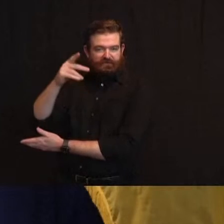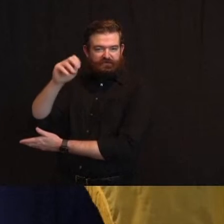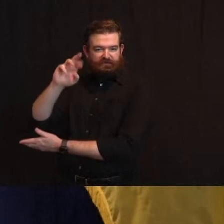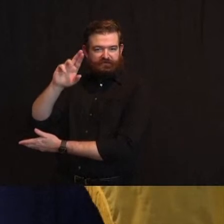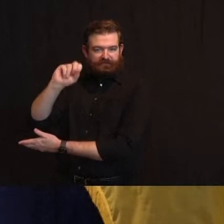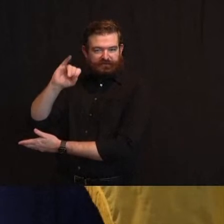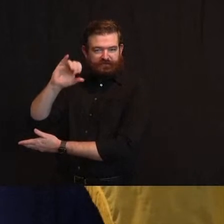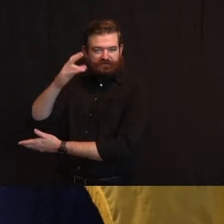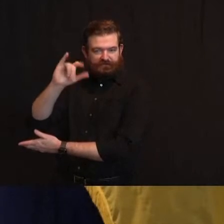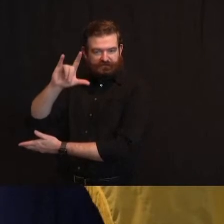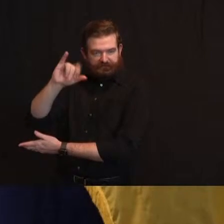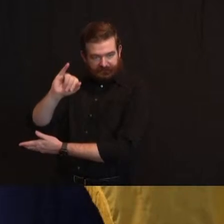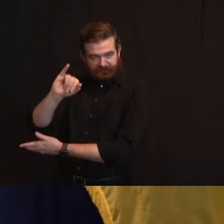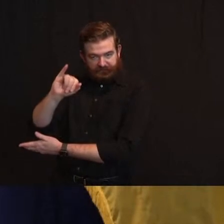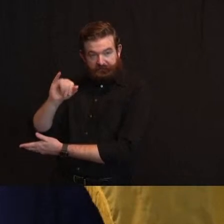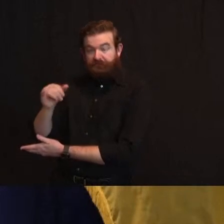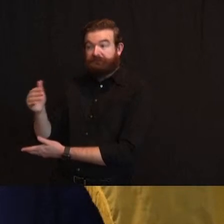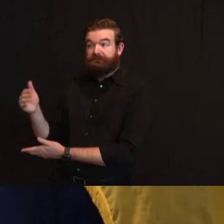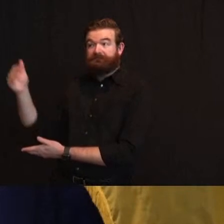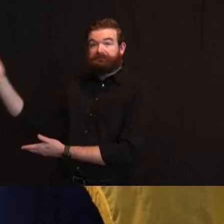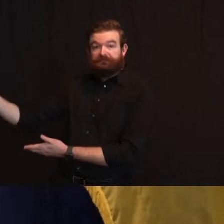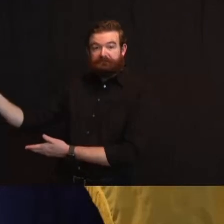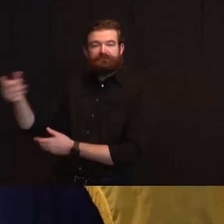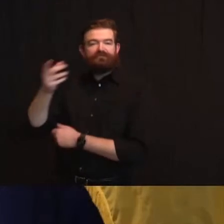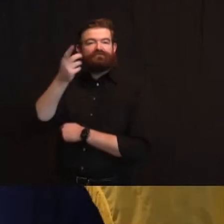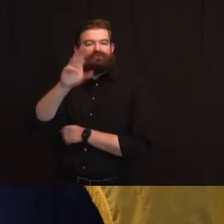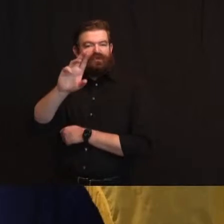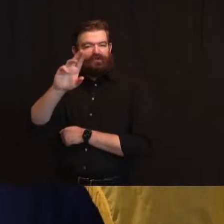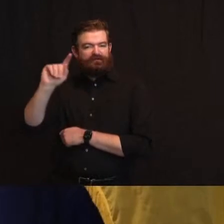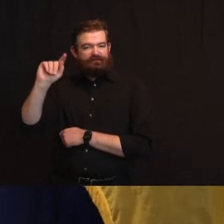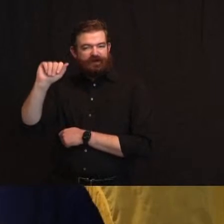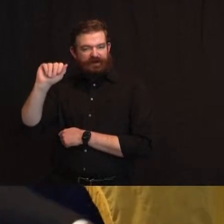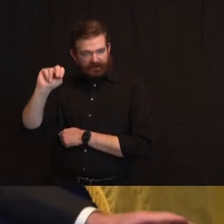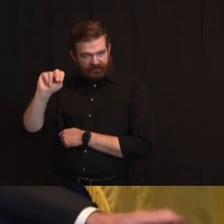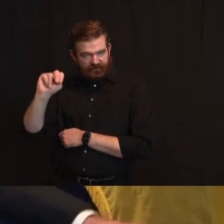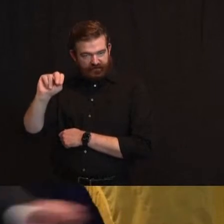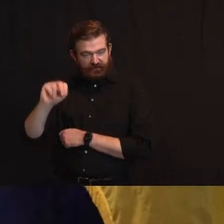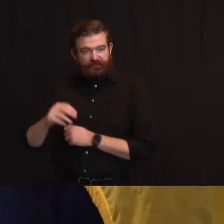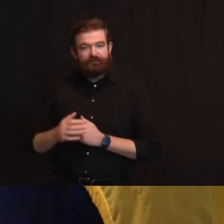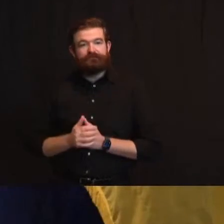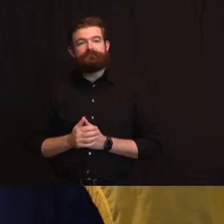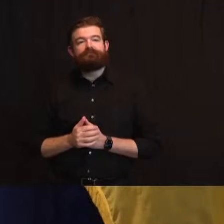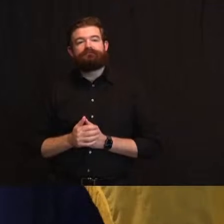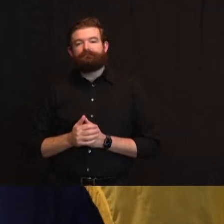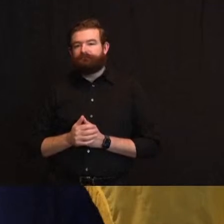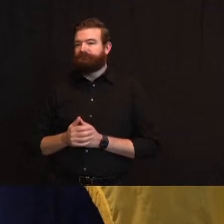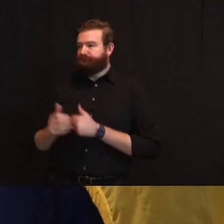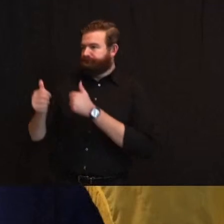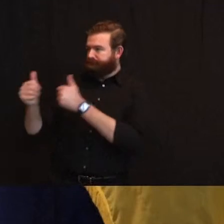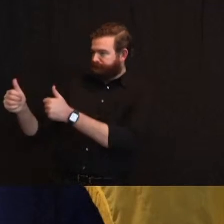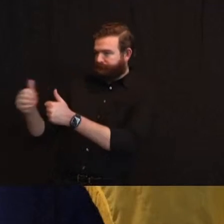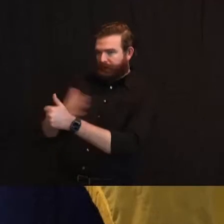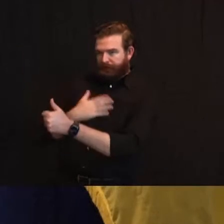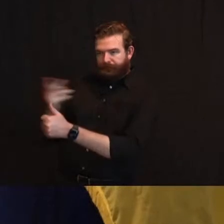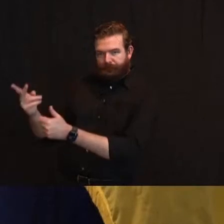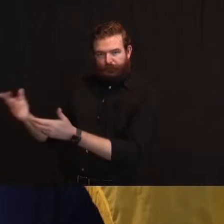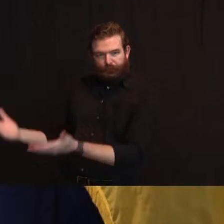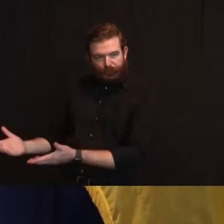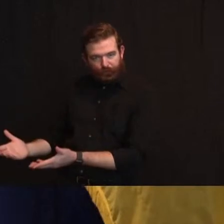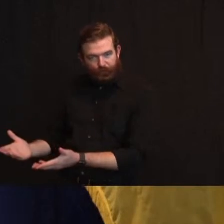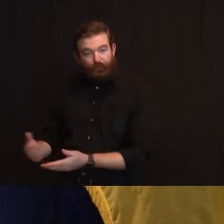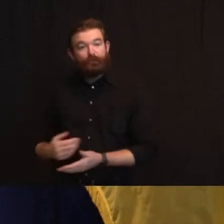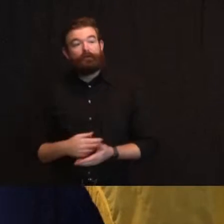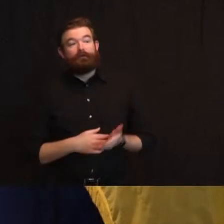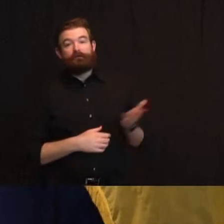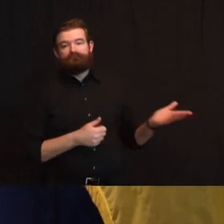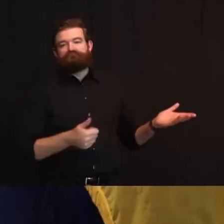very familiar face, the state's epidemiologist, Dr. Christina Tan. Great to have you both. The guy to my left who needs no introduction, the Superintendent of the State